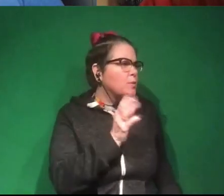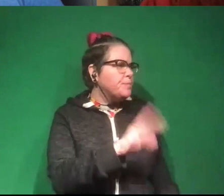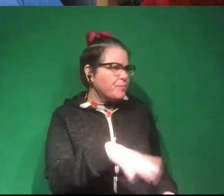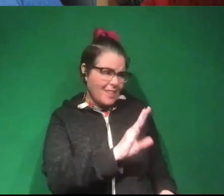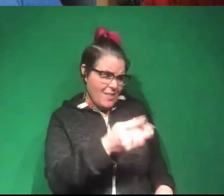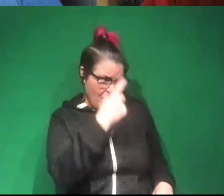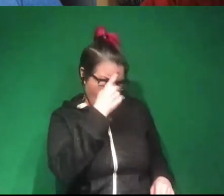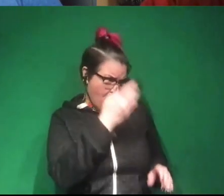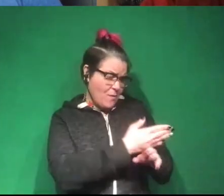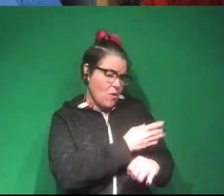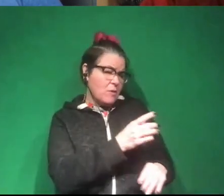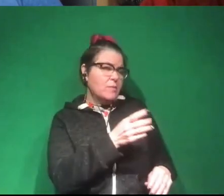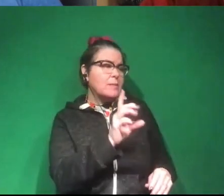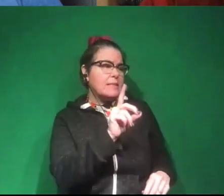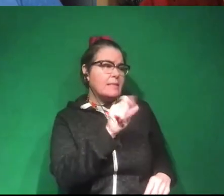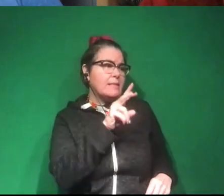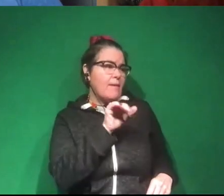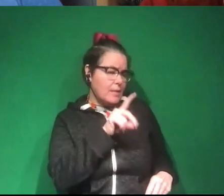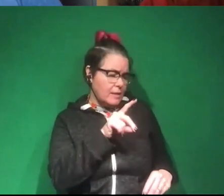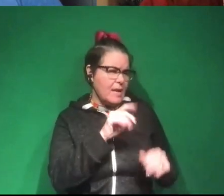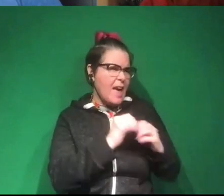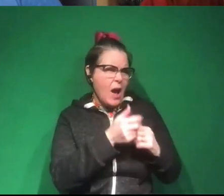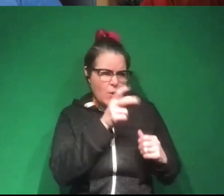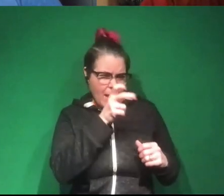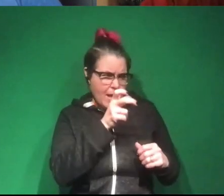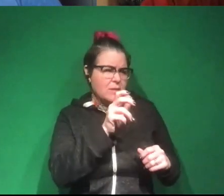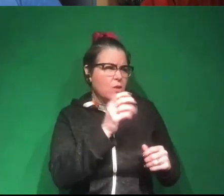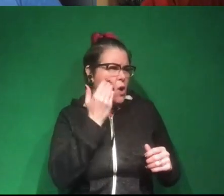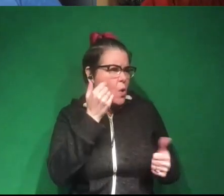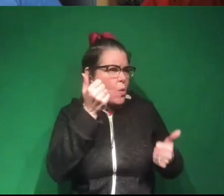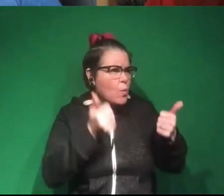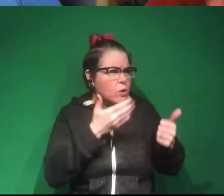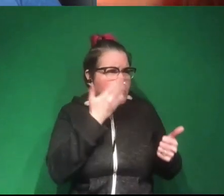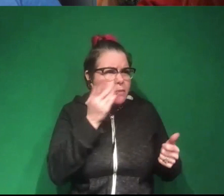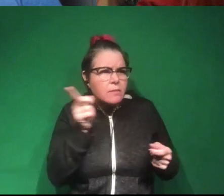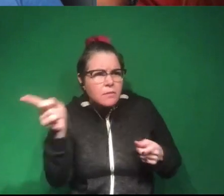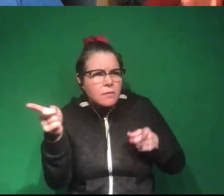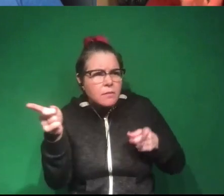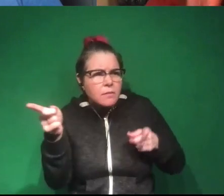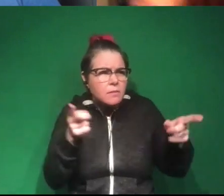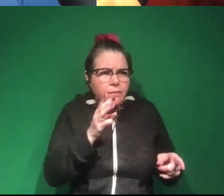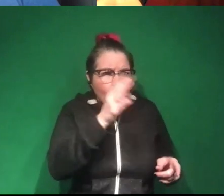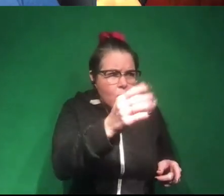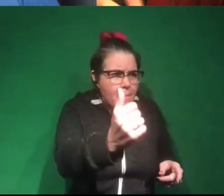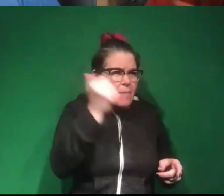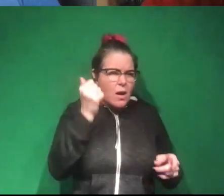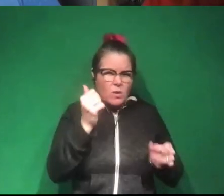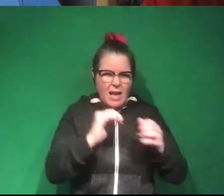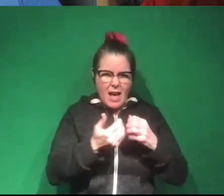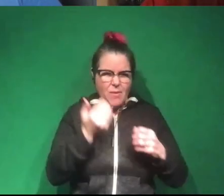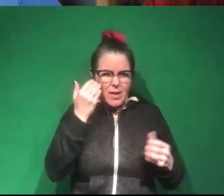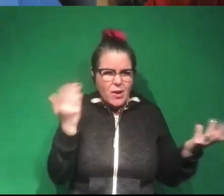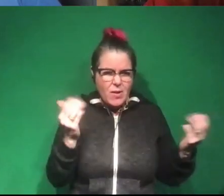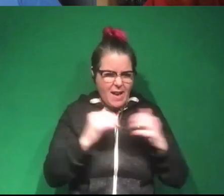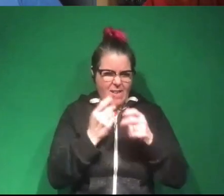about and it's so cool by David. How do ants know which way a scent trail goes, like forward or backward? Like how the heck do they figure that